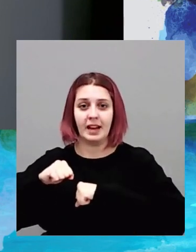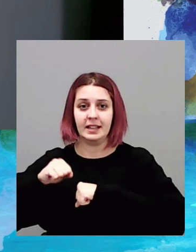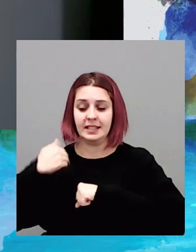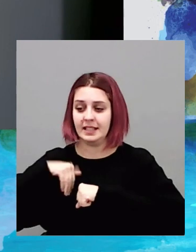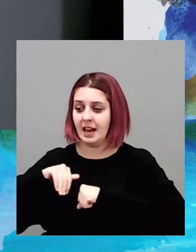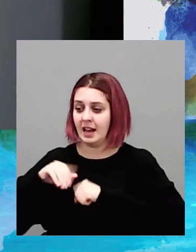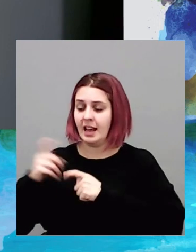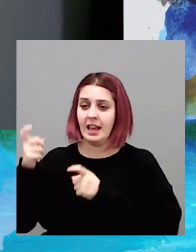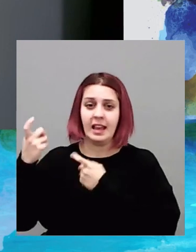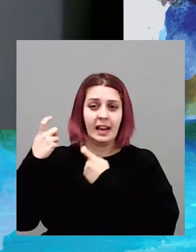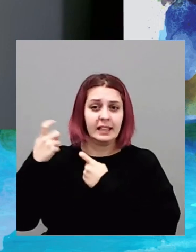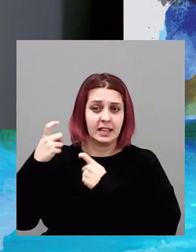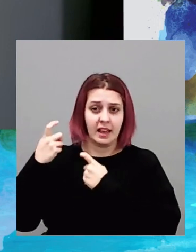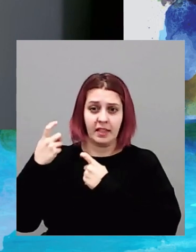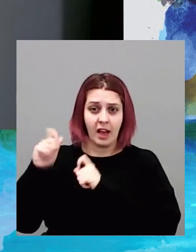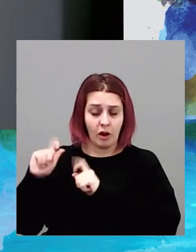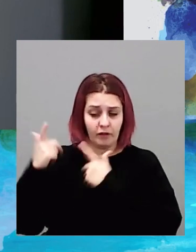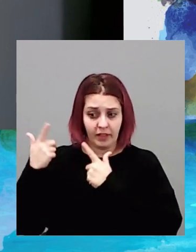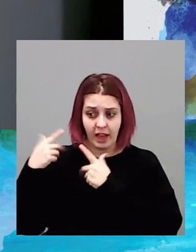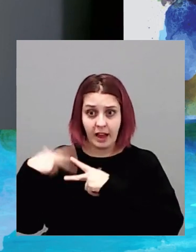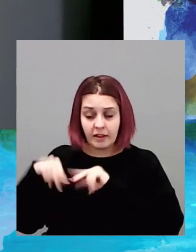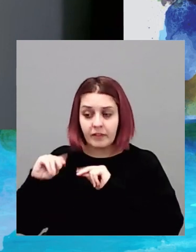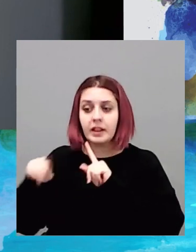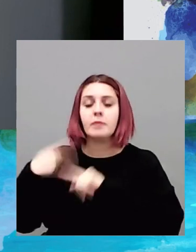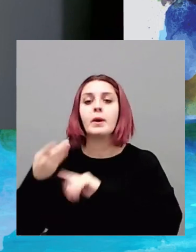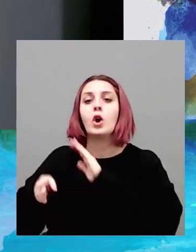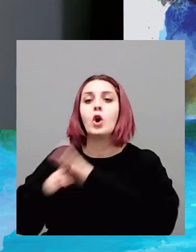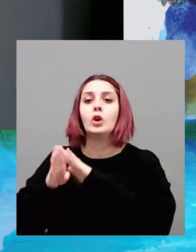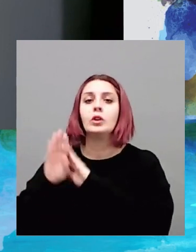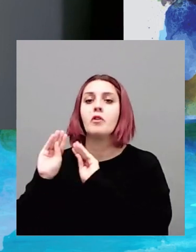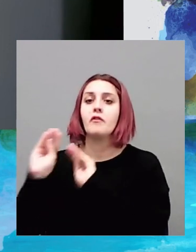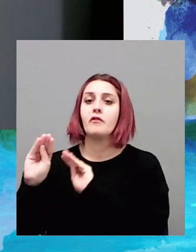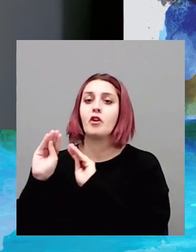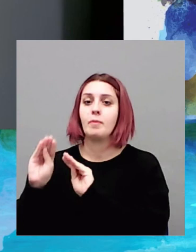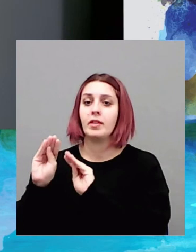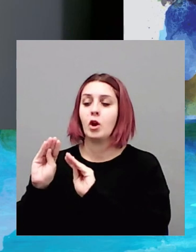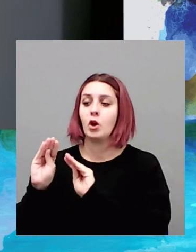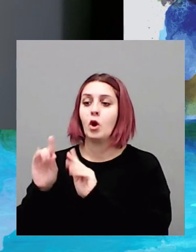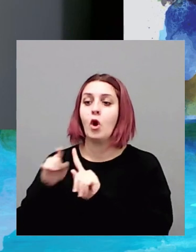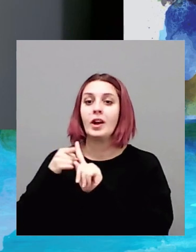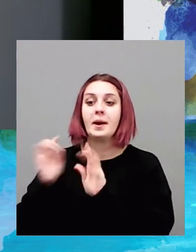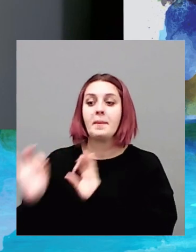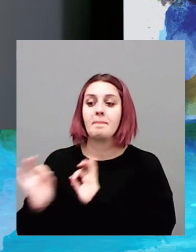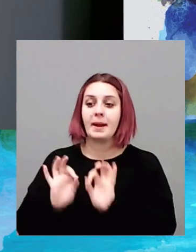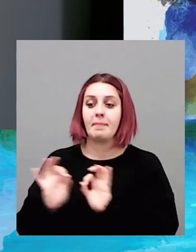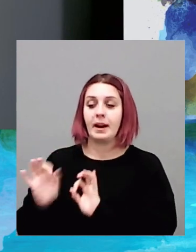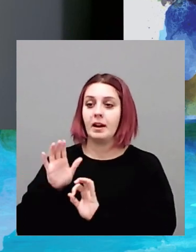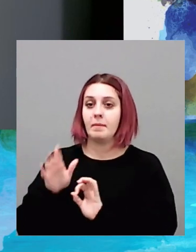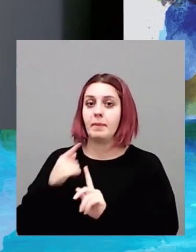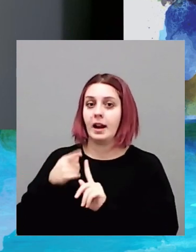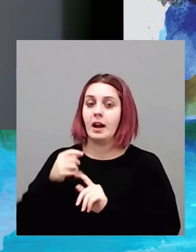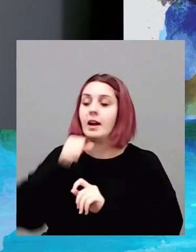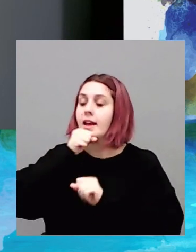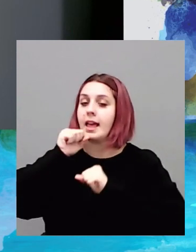a response, an opportunity for adults that have finished their